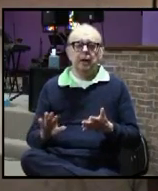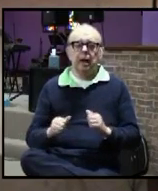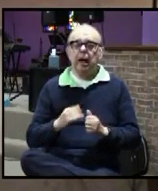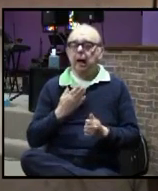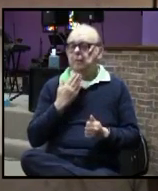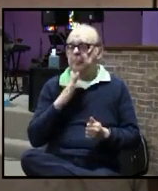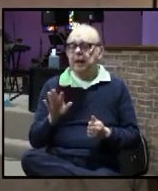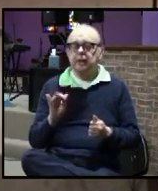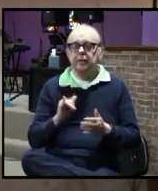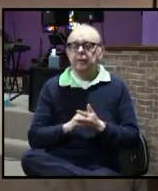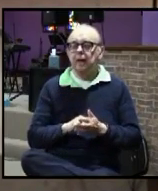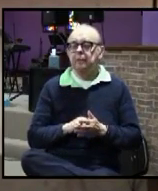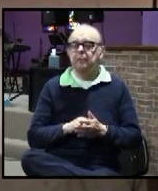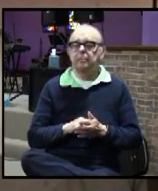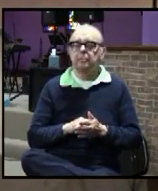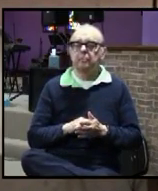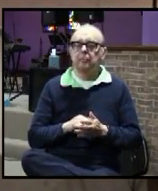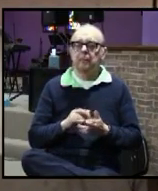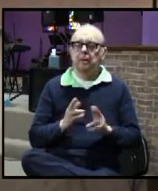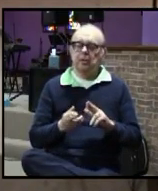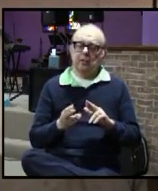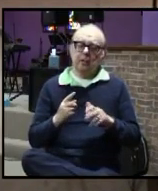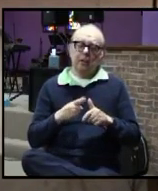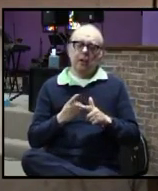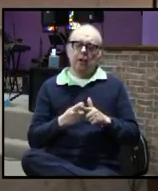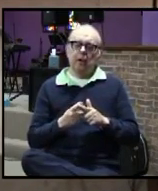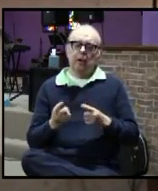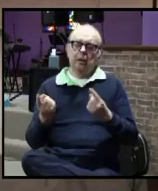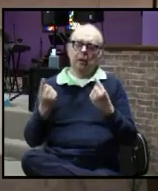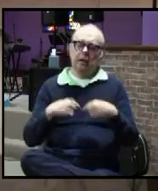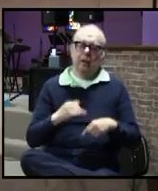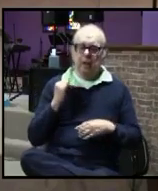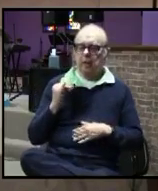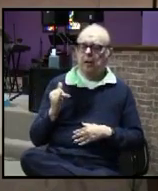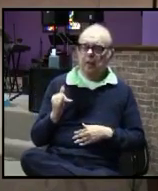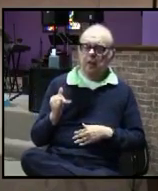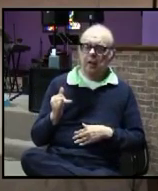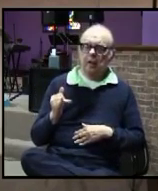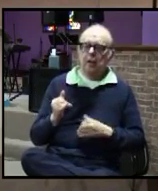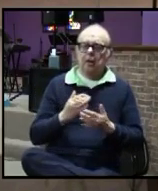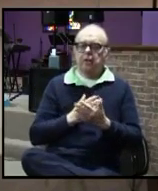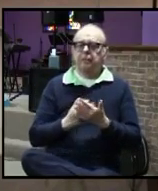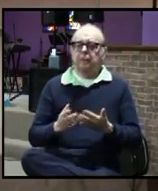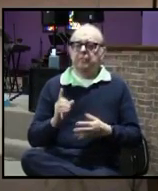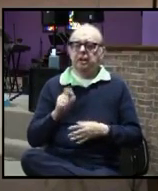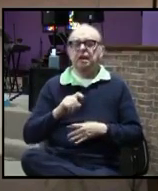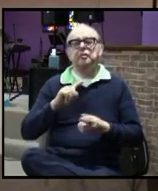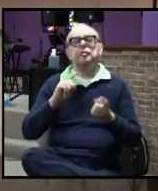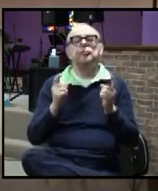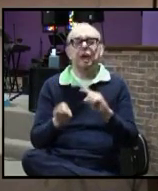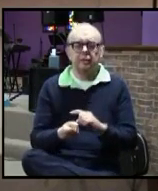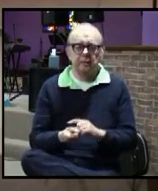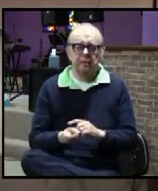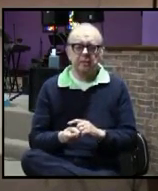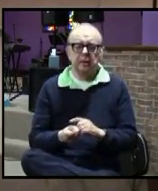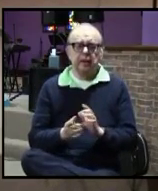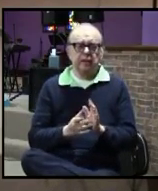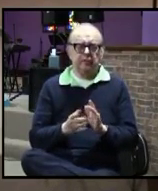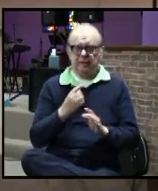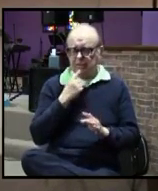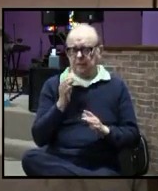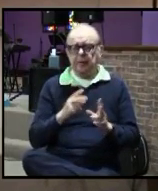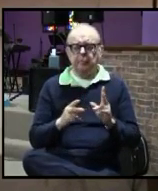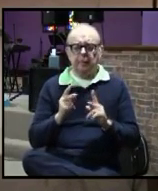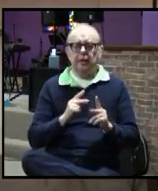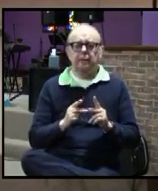is it? So repentance then is coming to this idea that something needs to change. And this is what he's telling